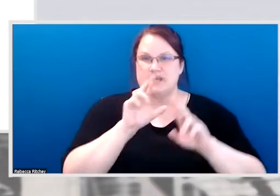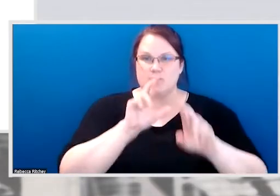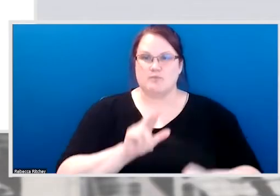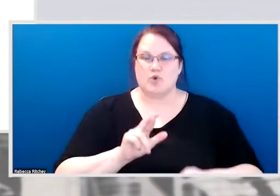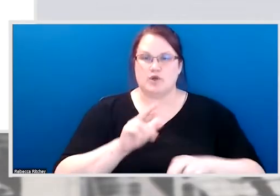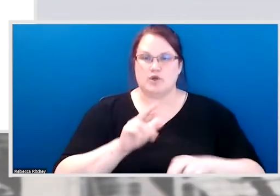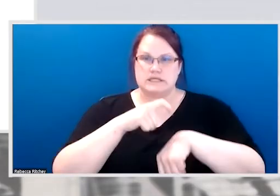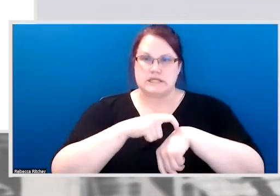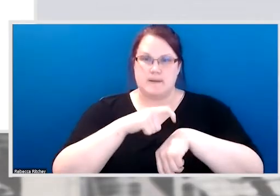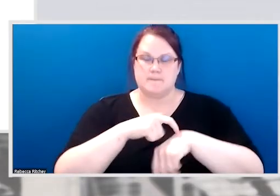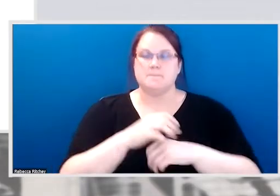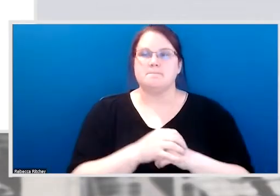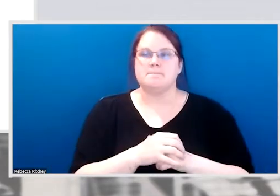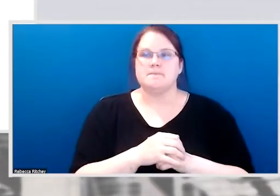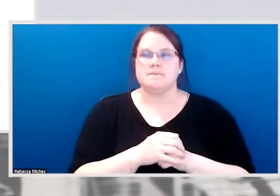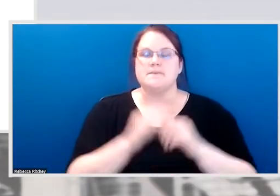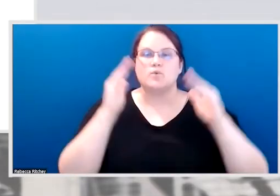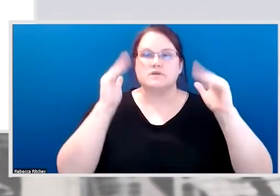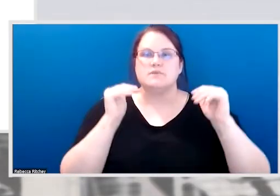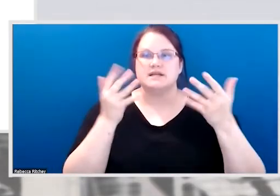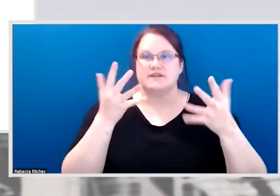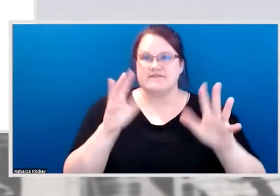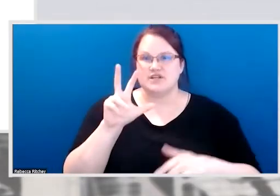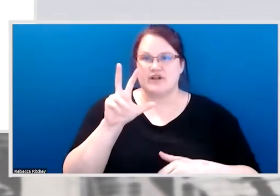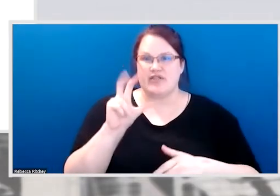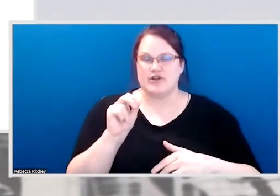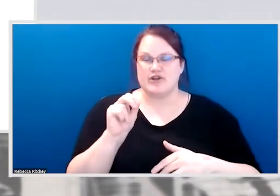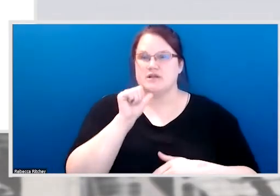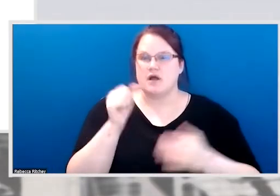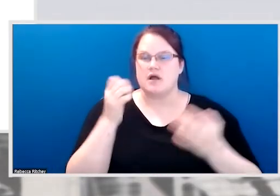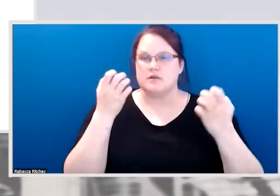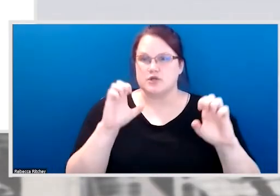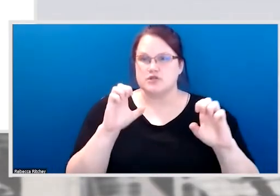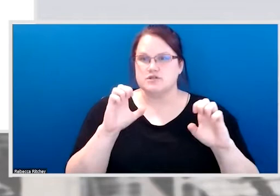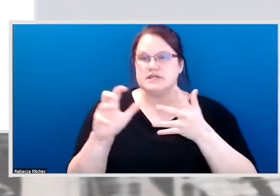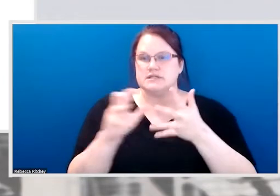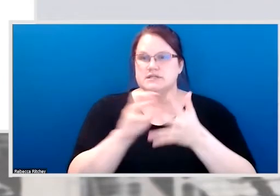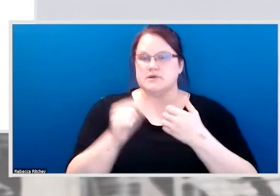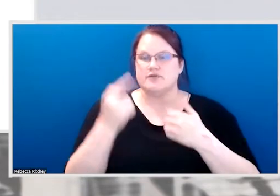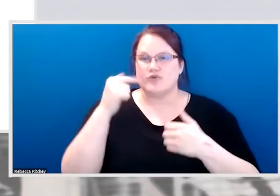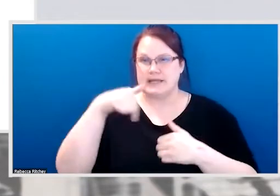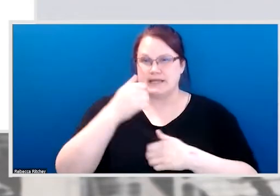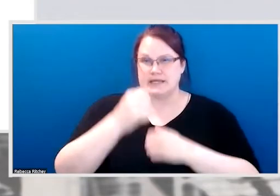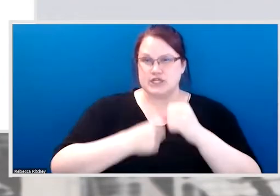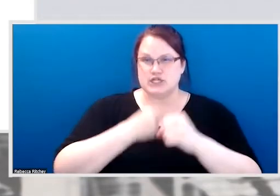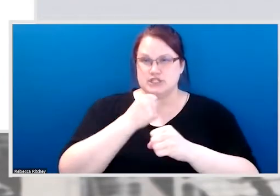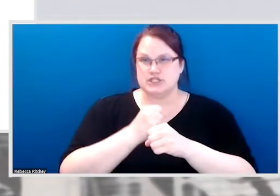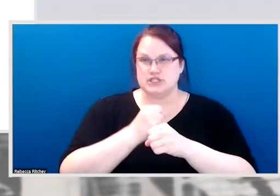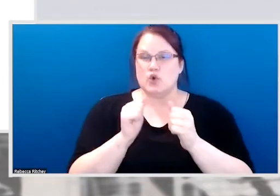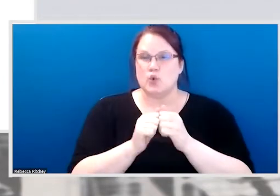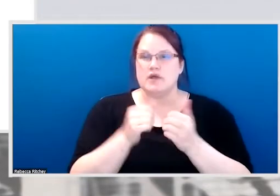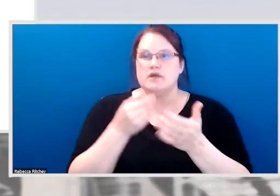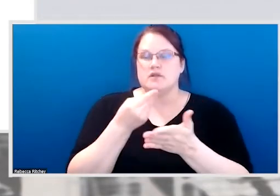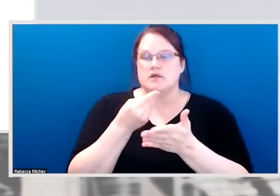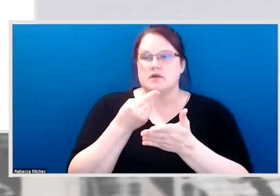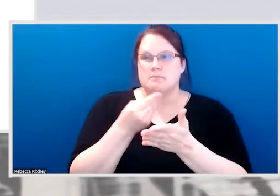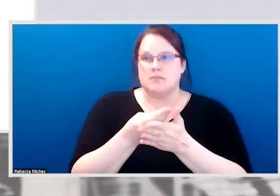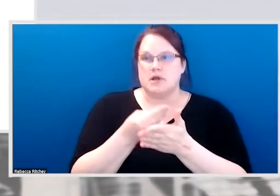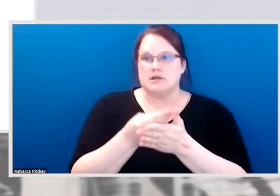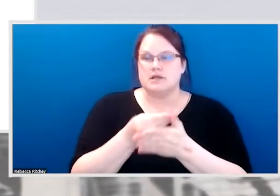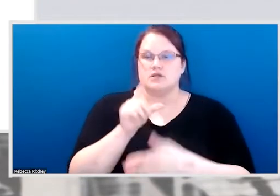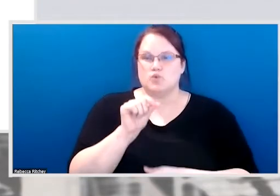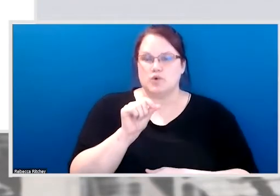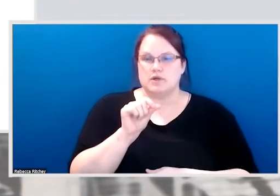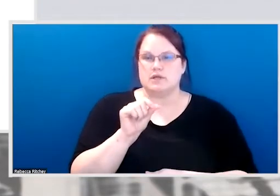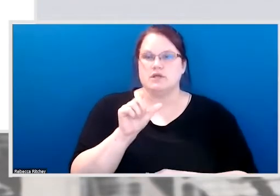we expect to complete an additional 30 non-emergency demolitions for the remainder of the year with remaining 2020 and